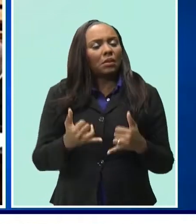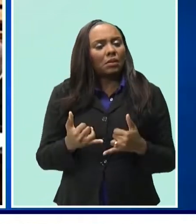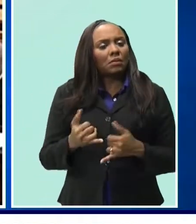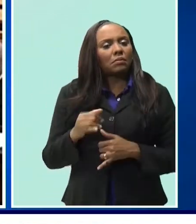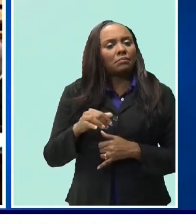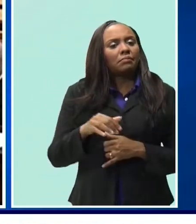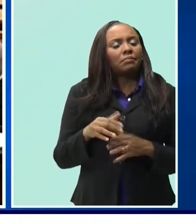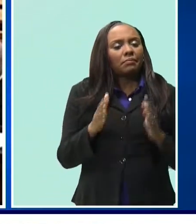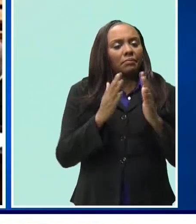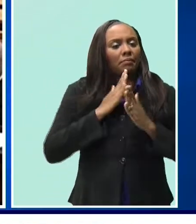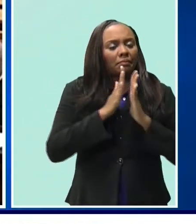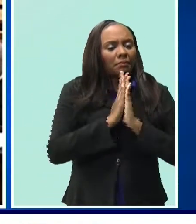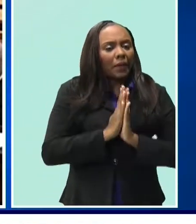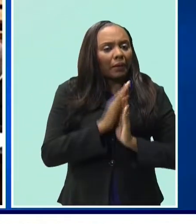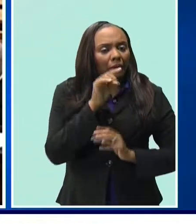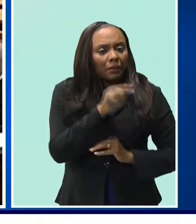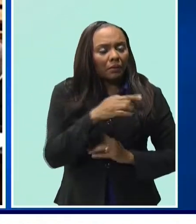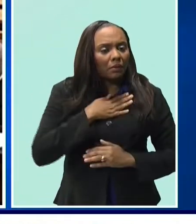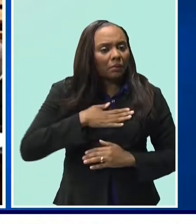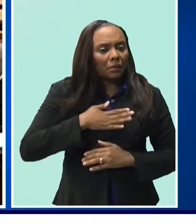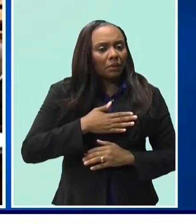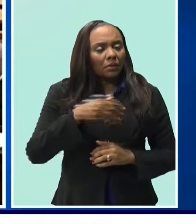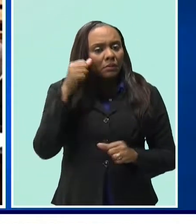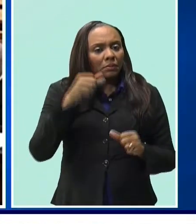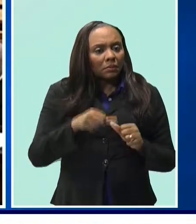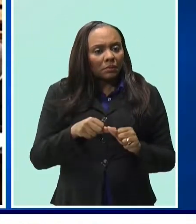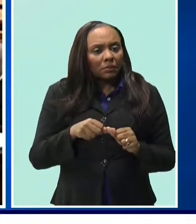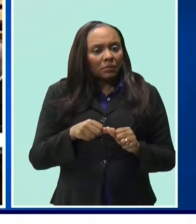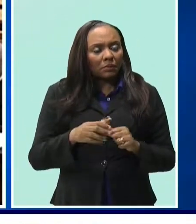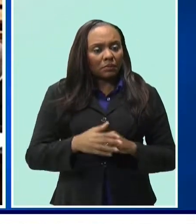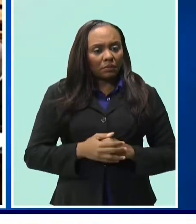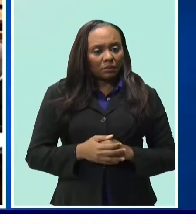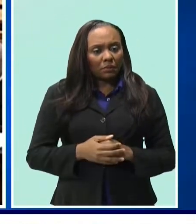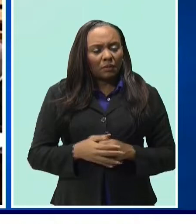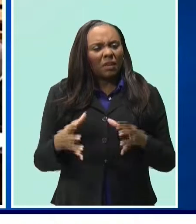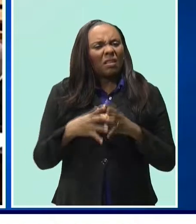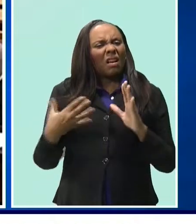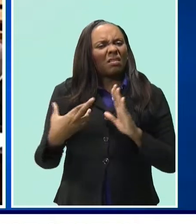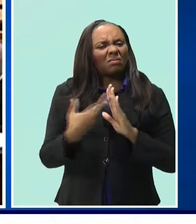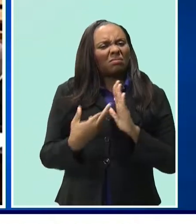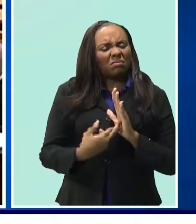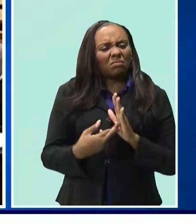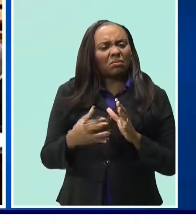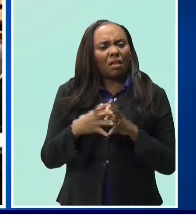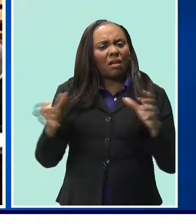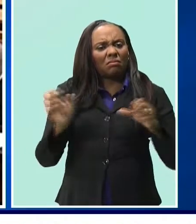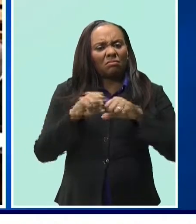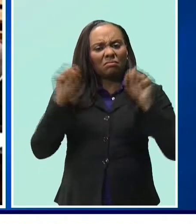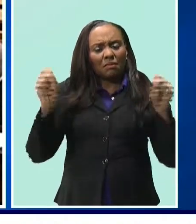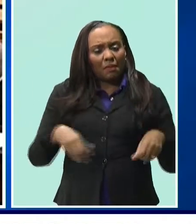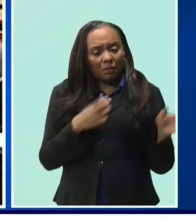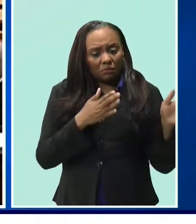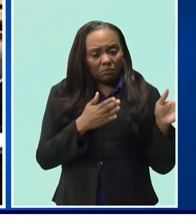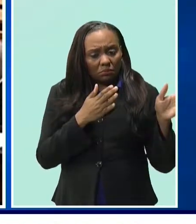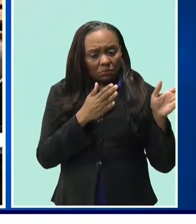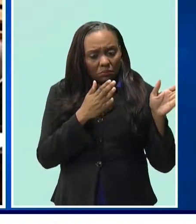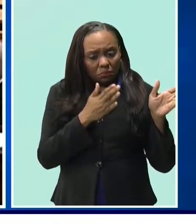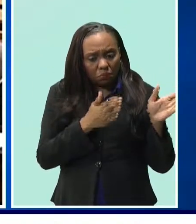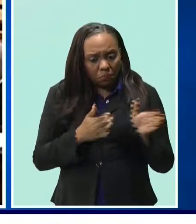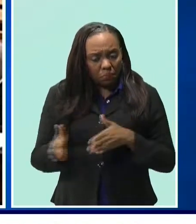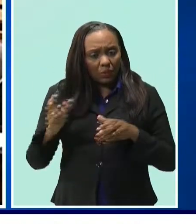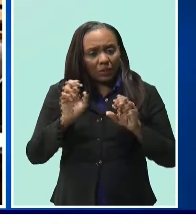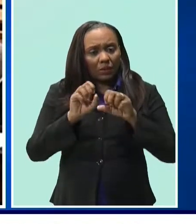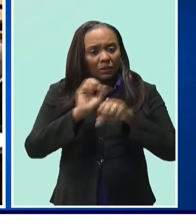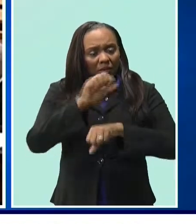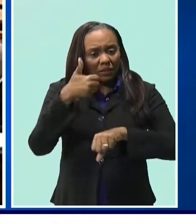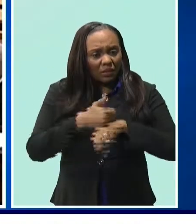to be mindful that the imposition of a number of these measures are not to create any additional stress